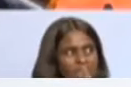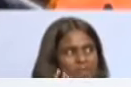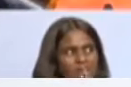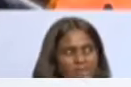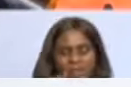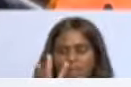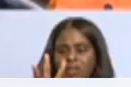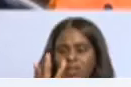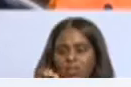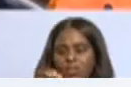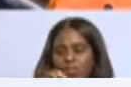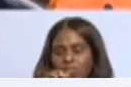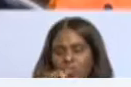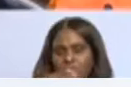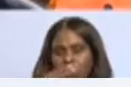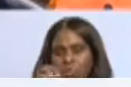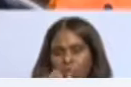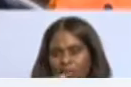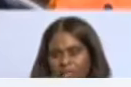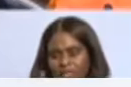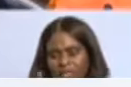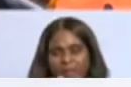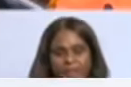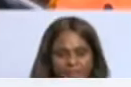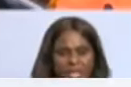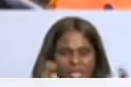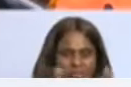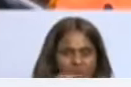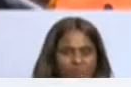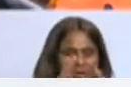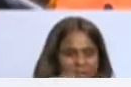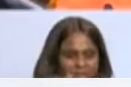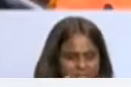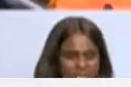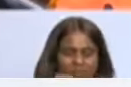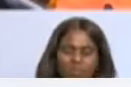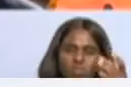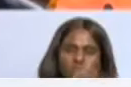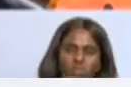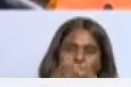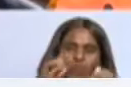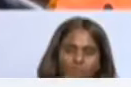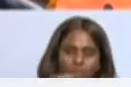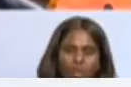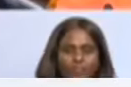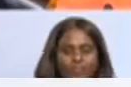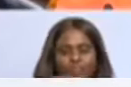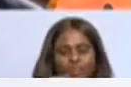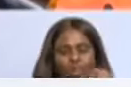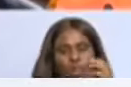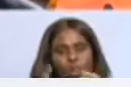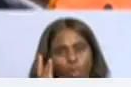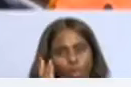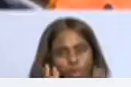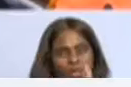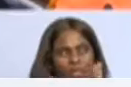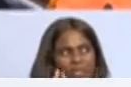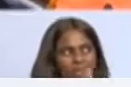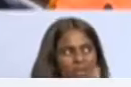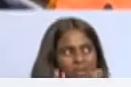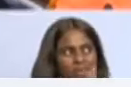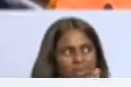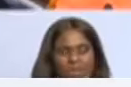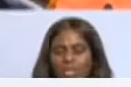to enable small-scale farmers to engage in wheat production even if they don't